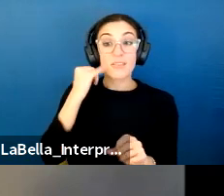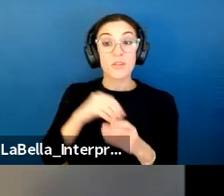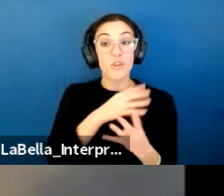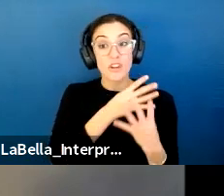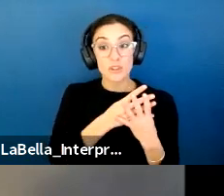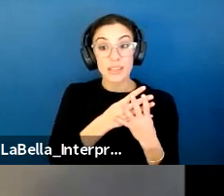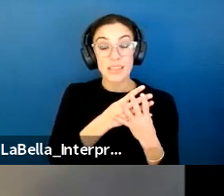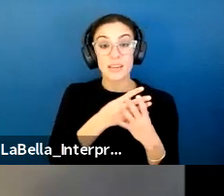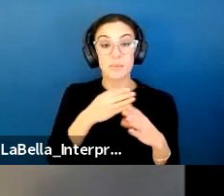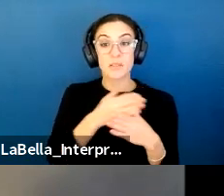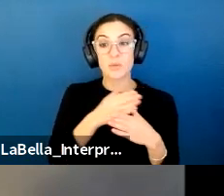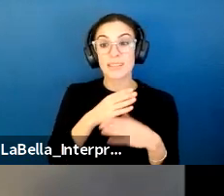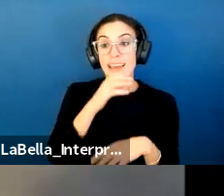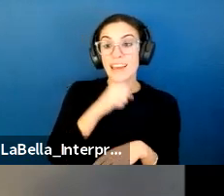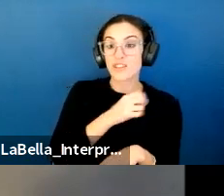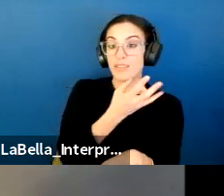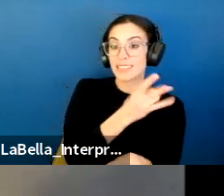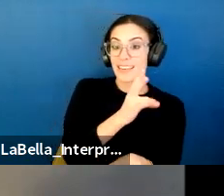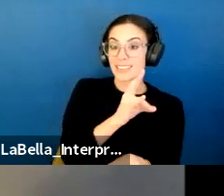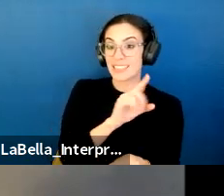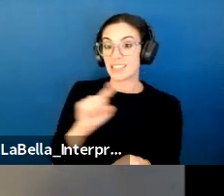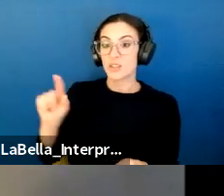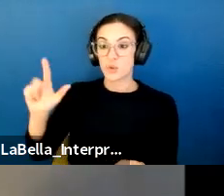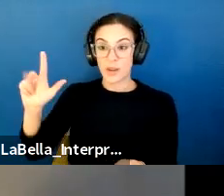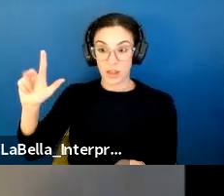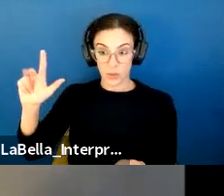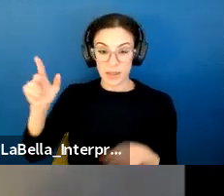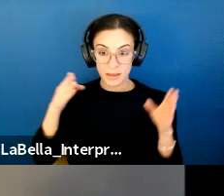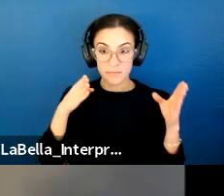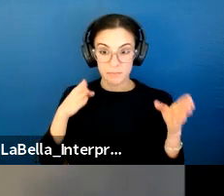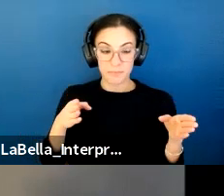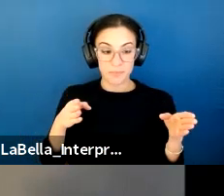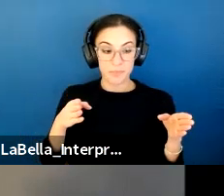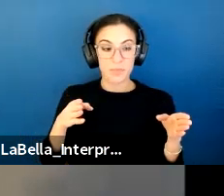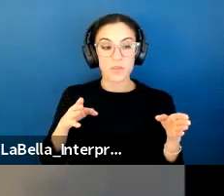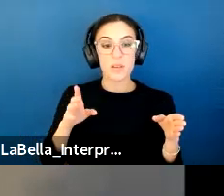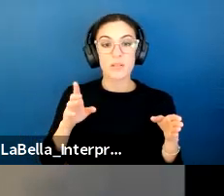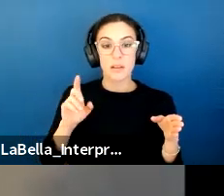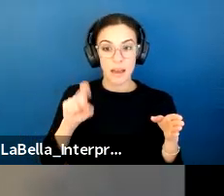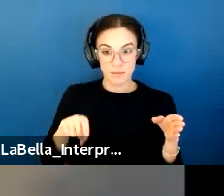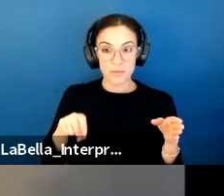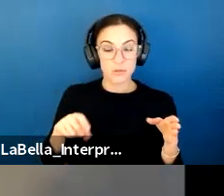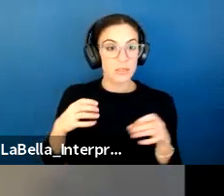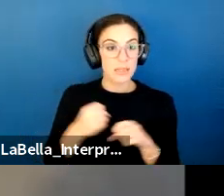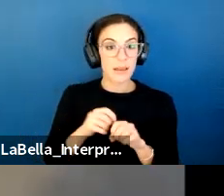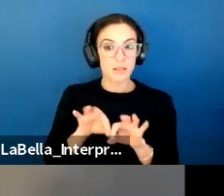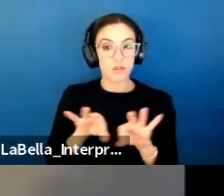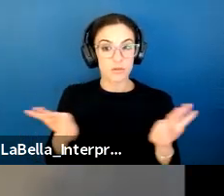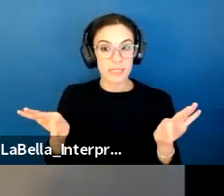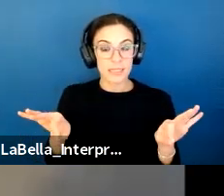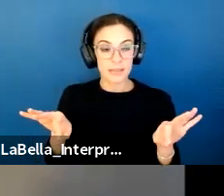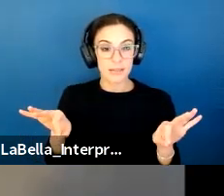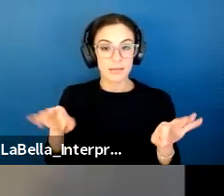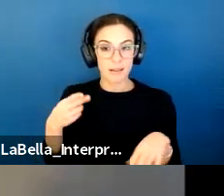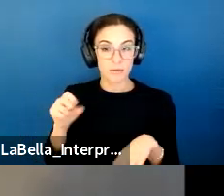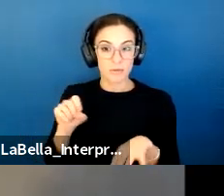between the ages of 17 and 23 that you get a degree. And so the